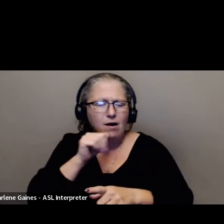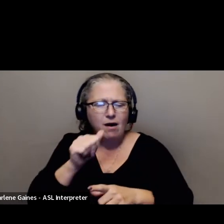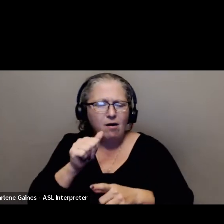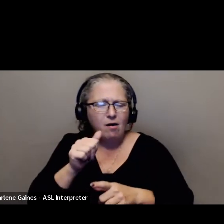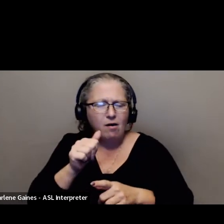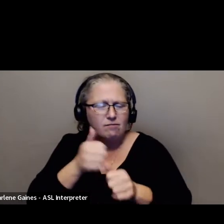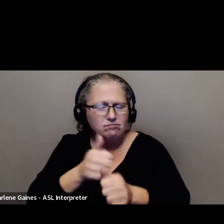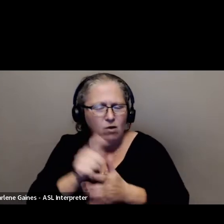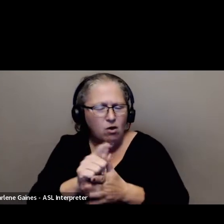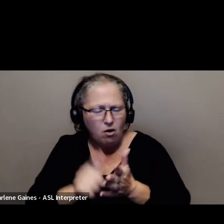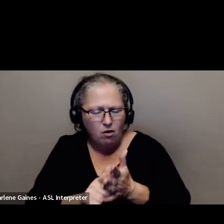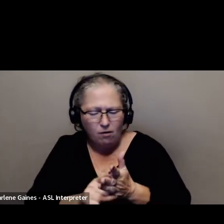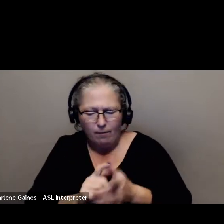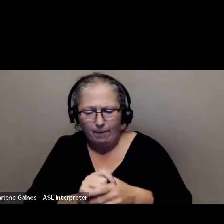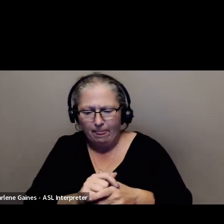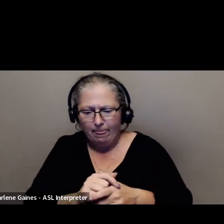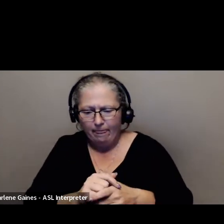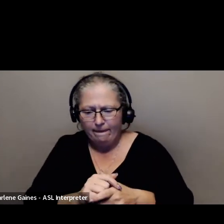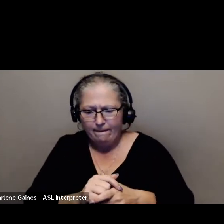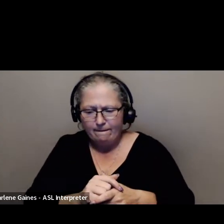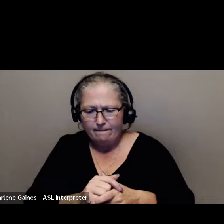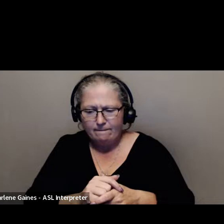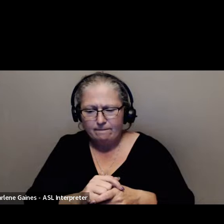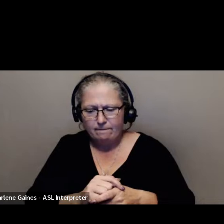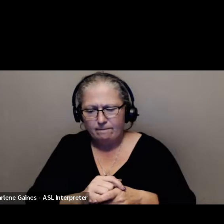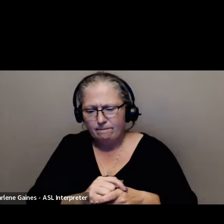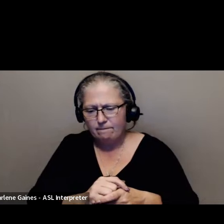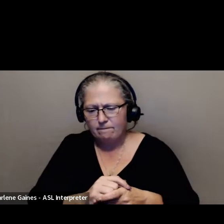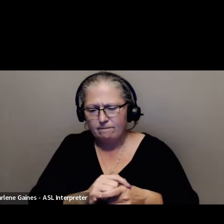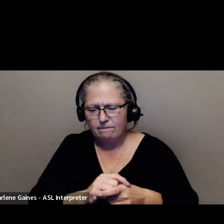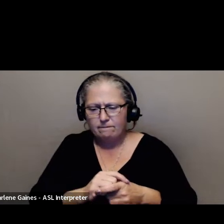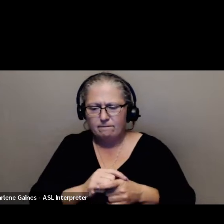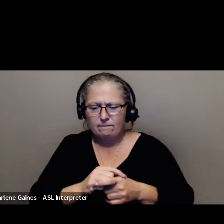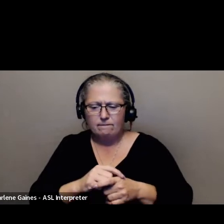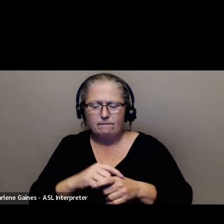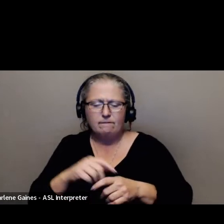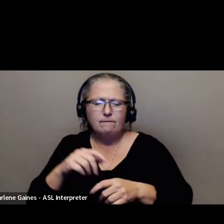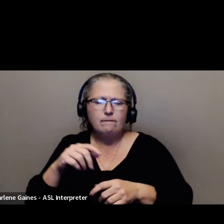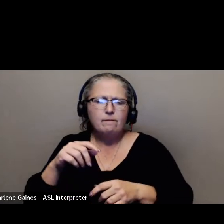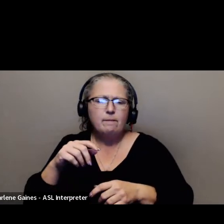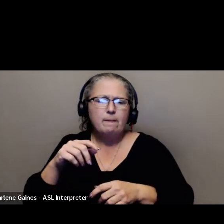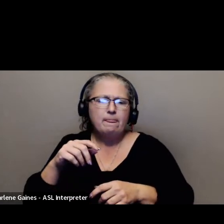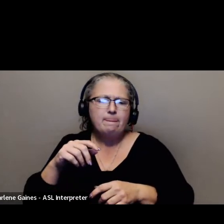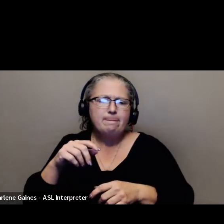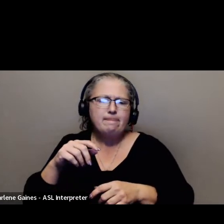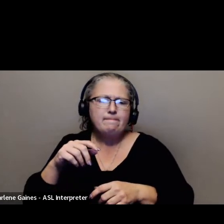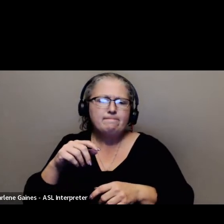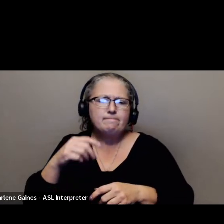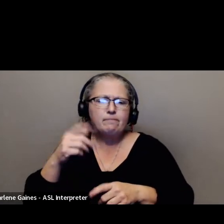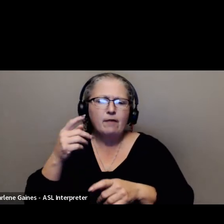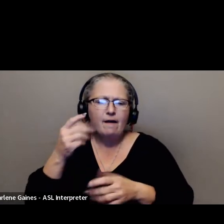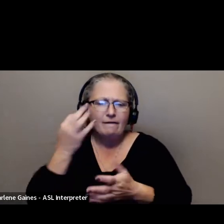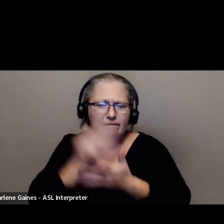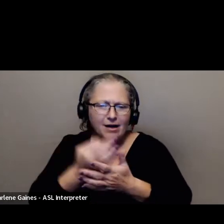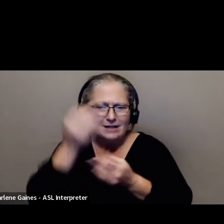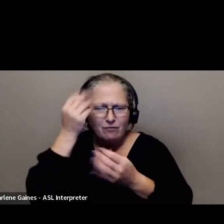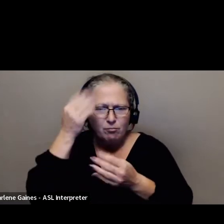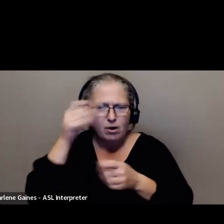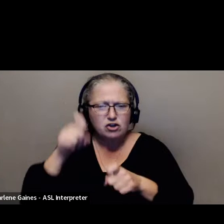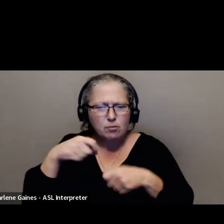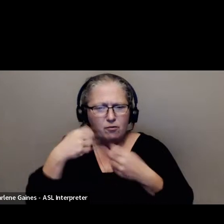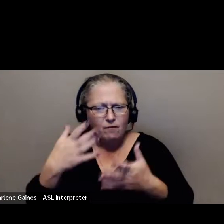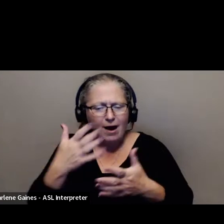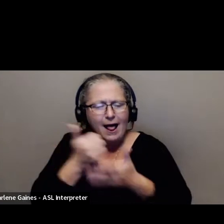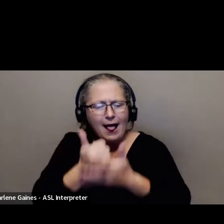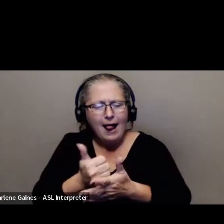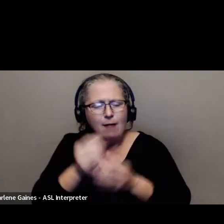So, here, adequate factual information shall be provided to help students objectively